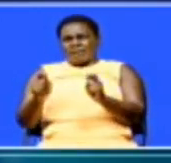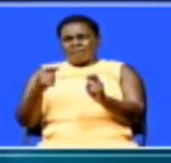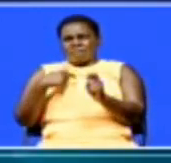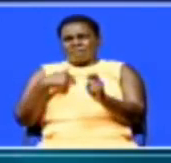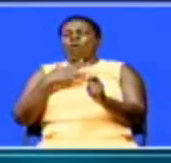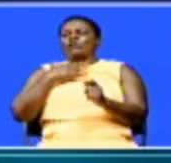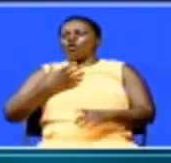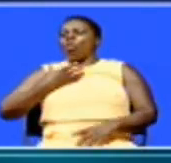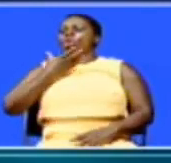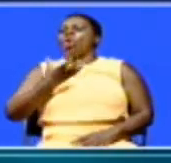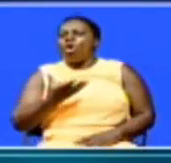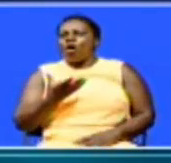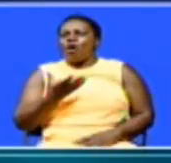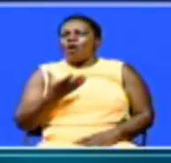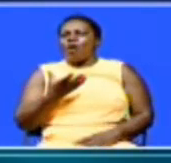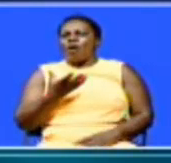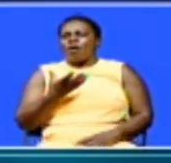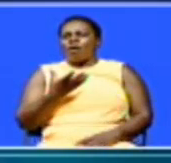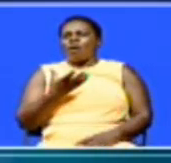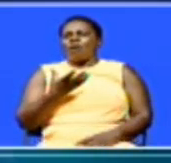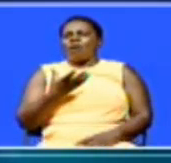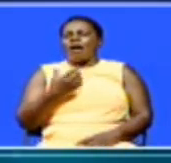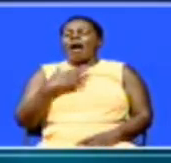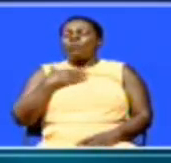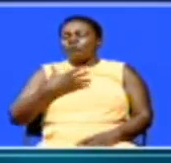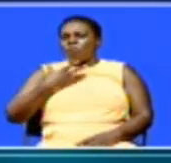like I know. So